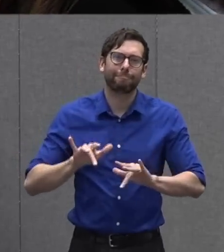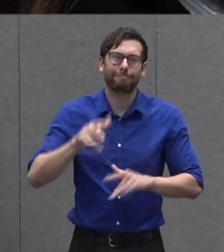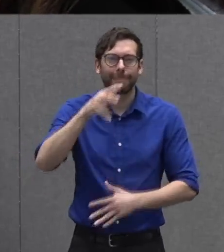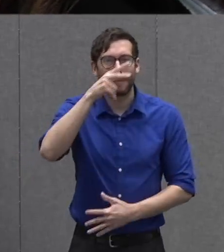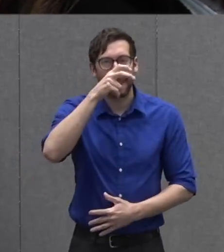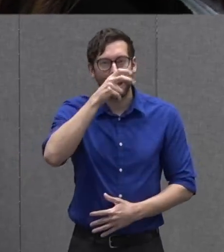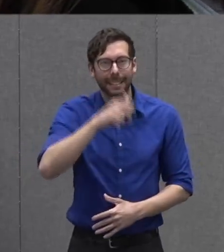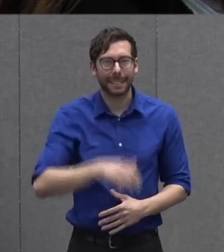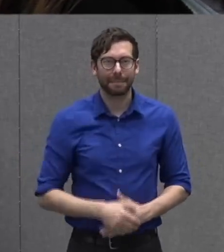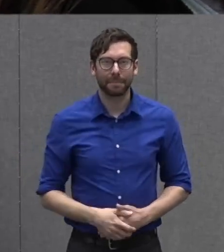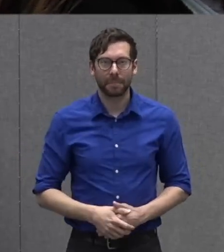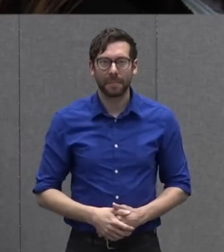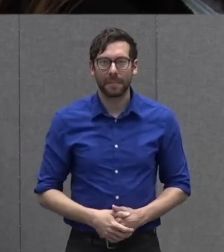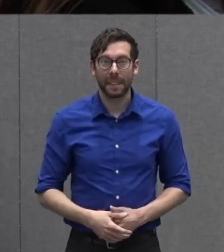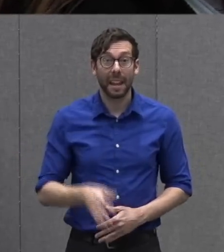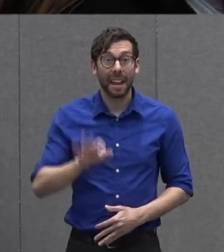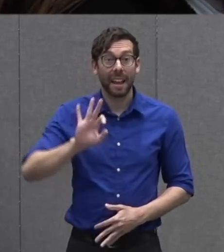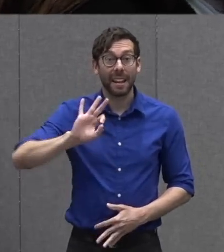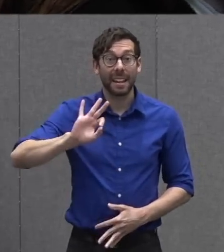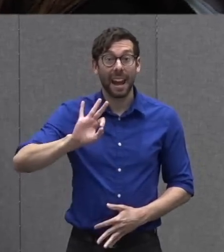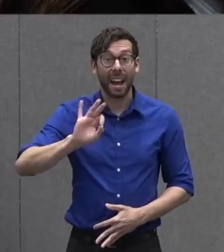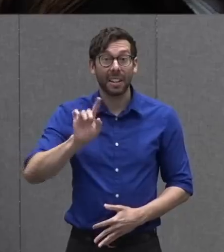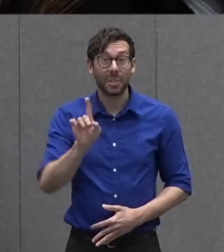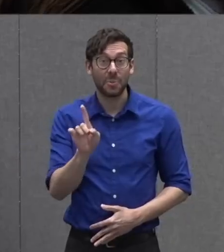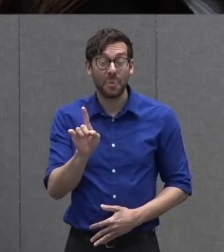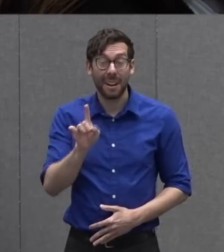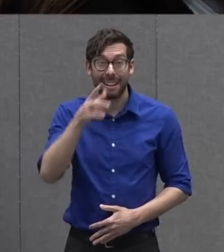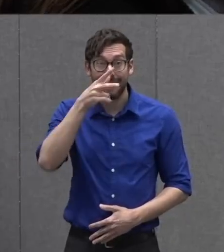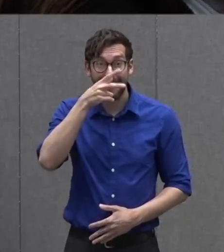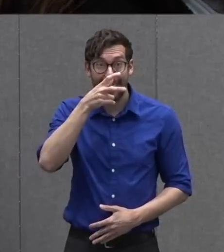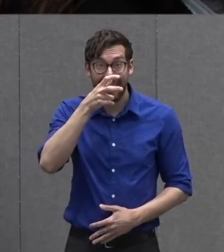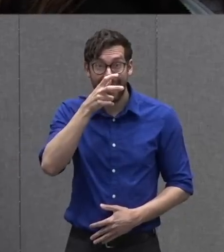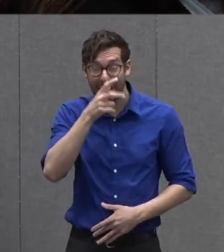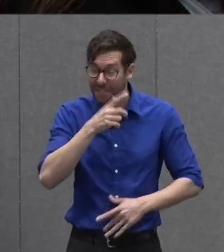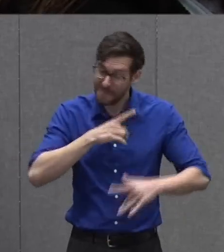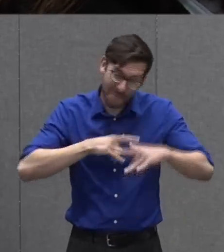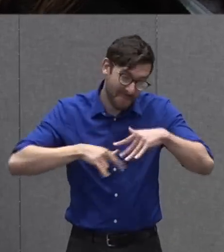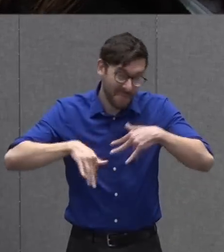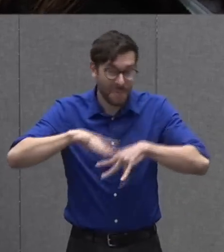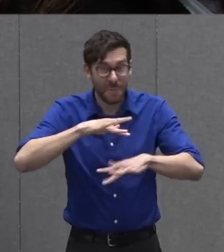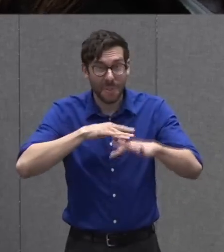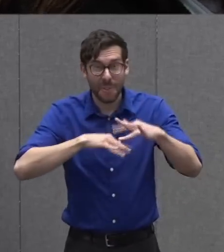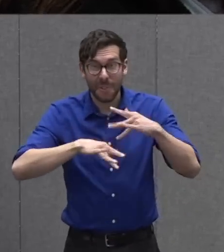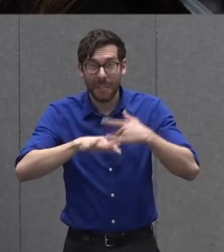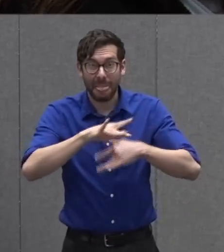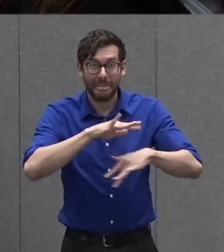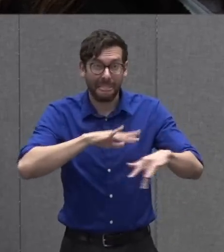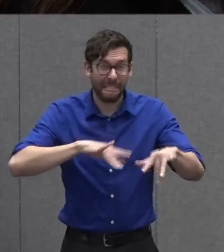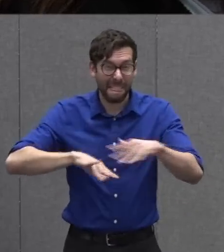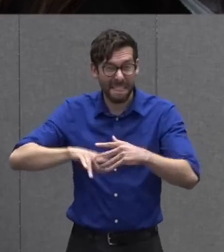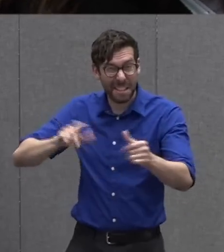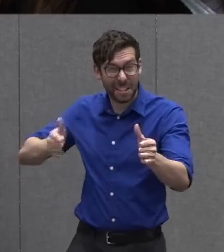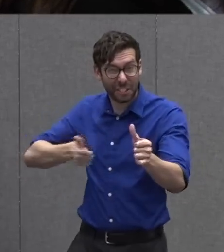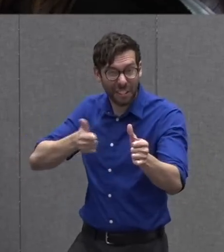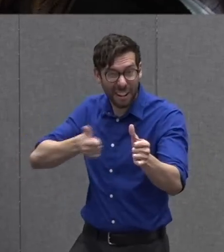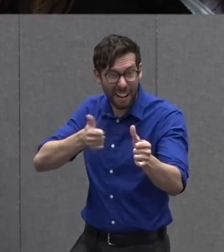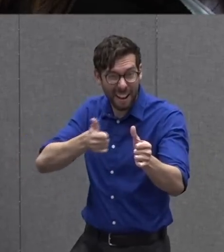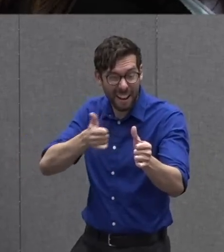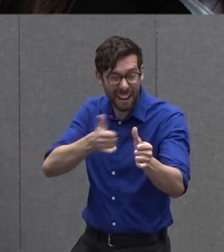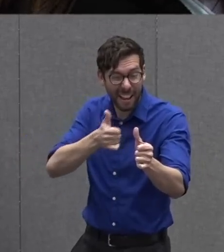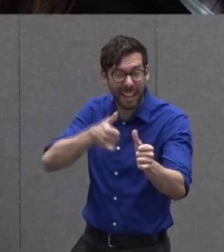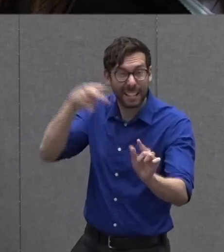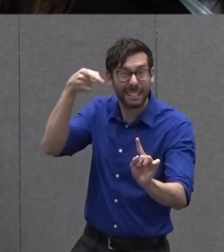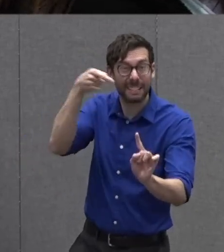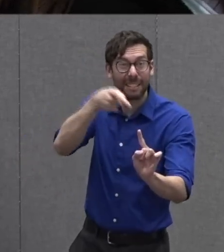91 ants were swarming from each and every row in a hot pursuit of one little ant who quickly turned